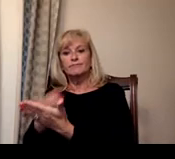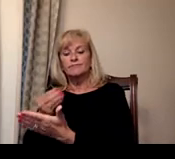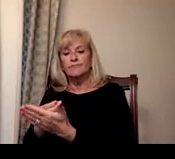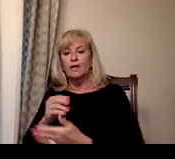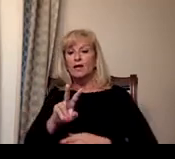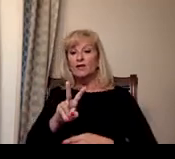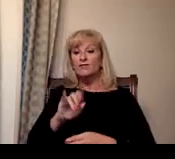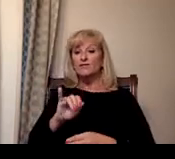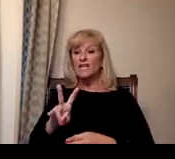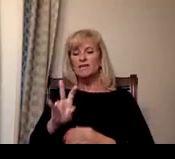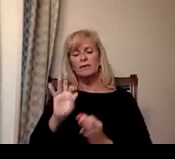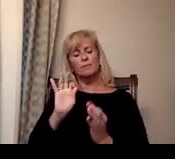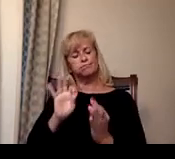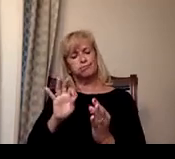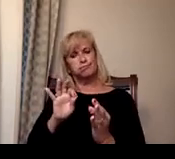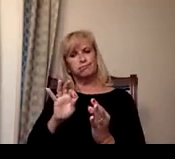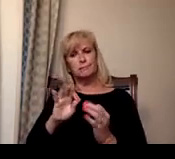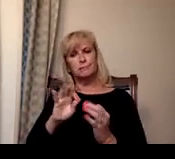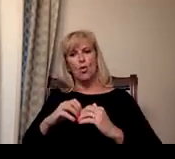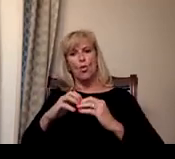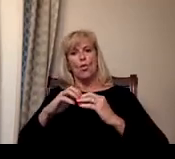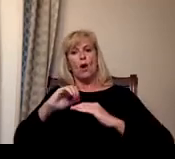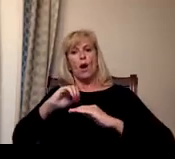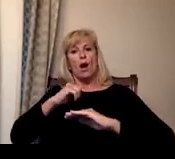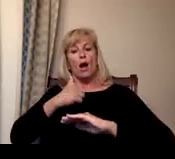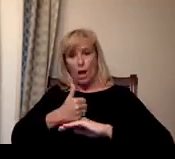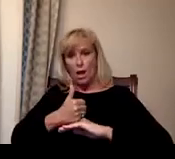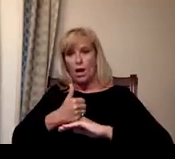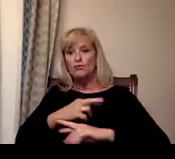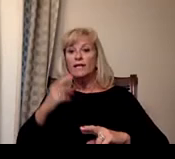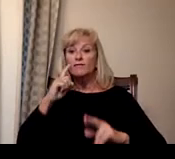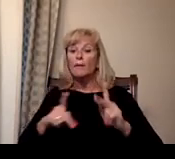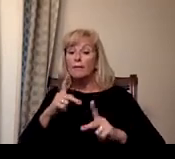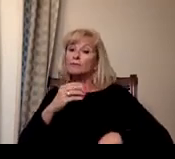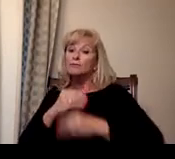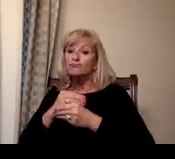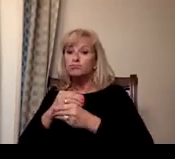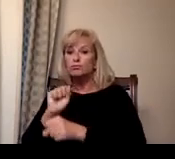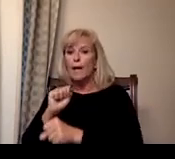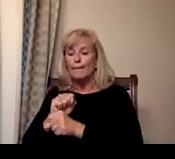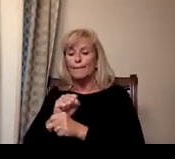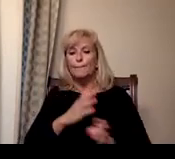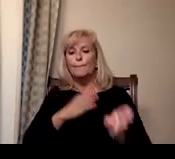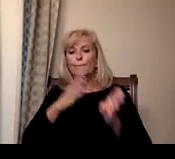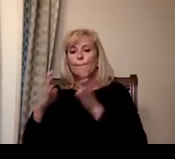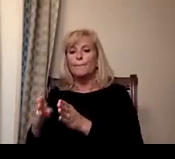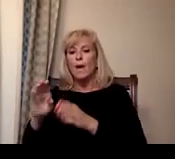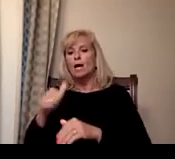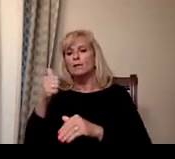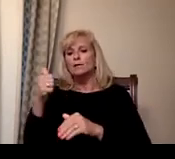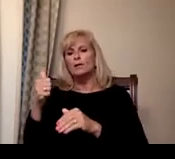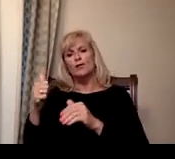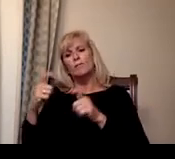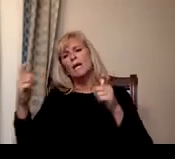positioned to really let people explore that. Another huge component is